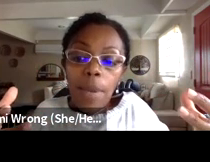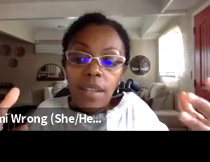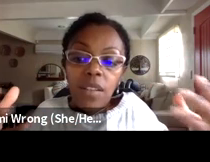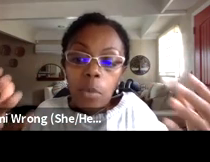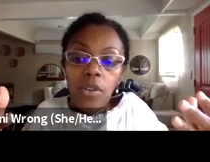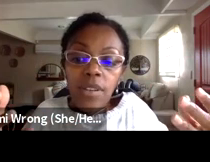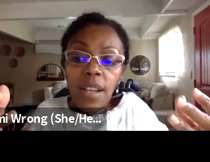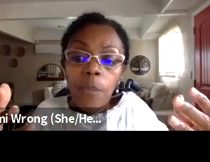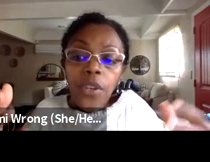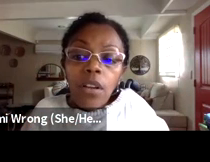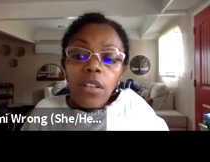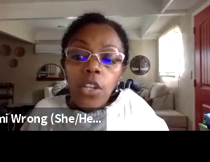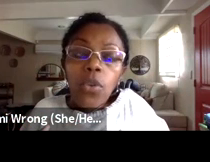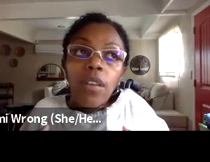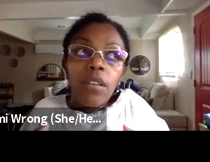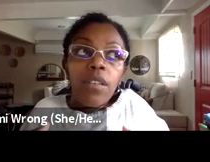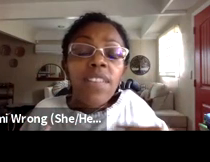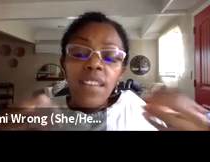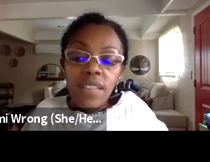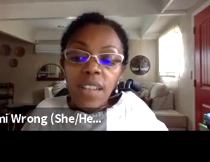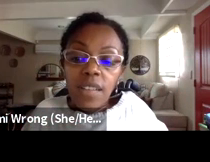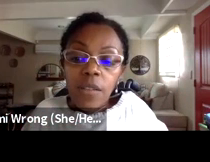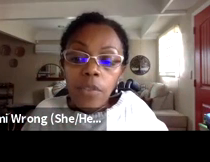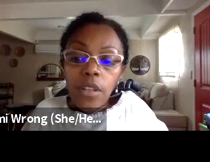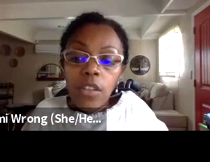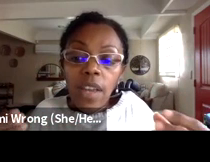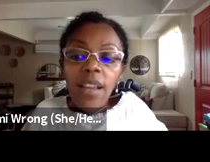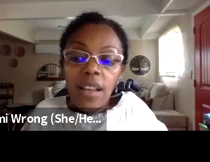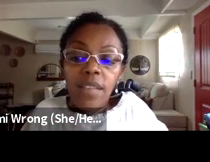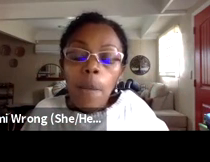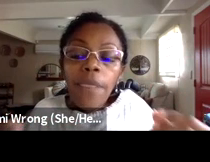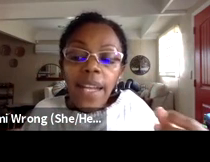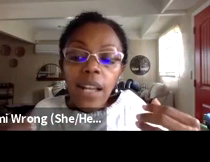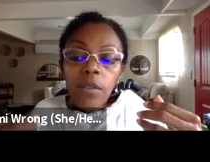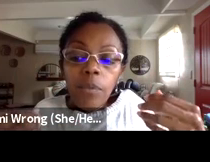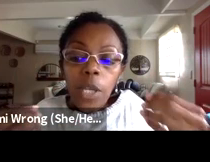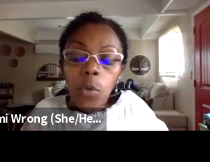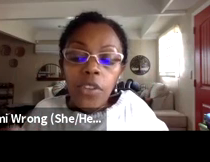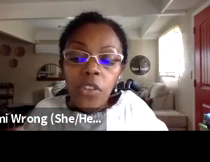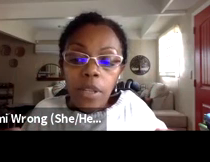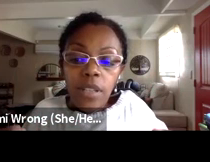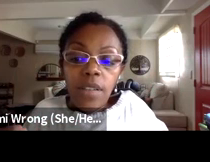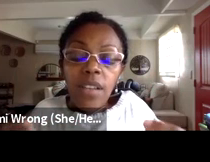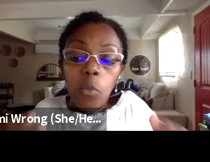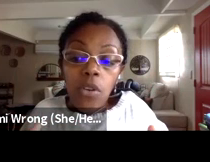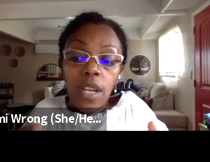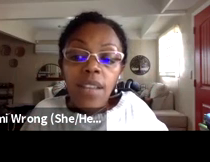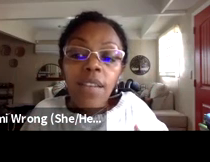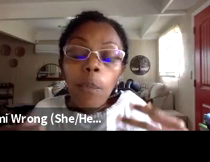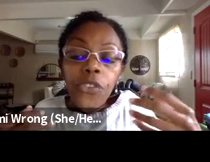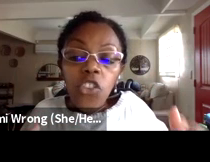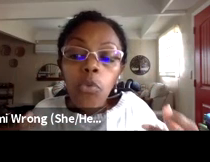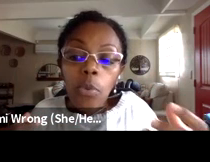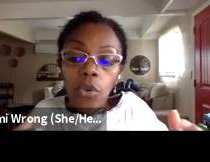gap and a disparity. The statistics tell us that people with disabilities